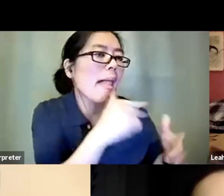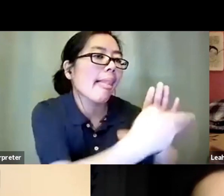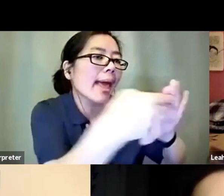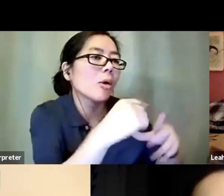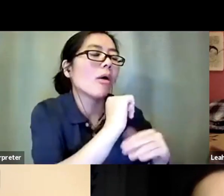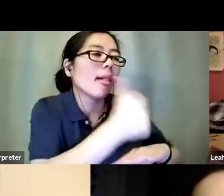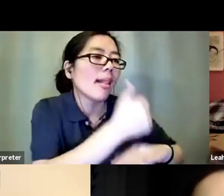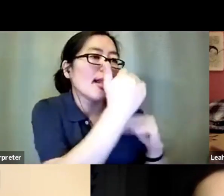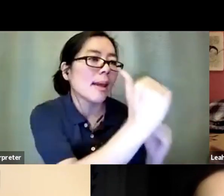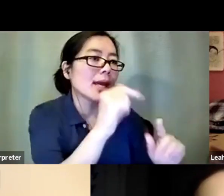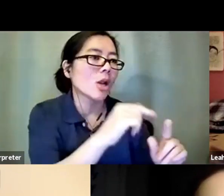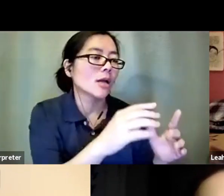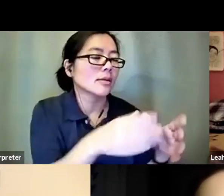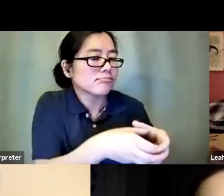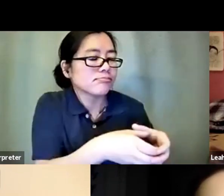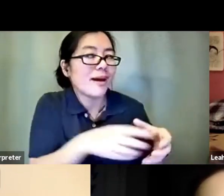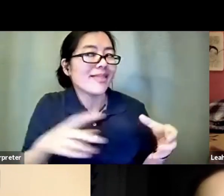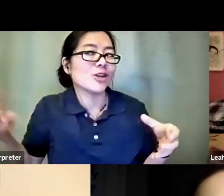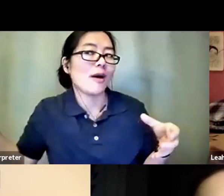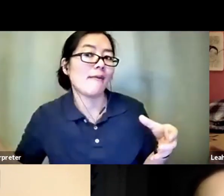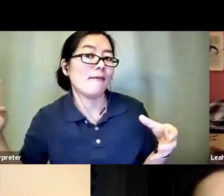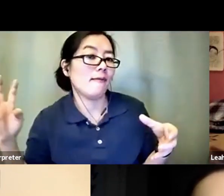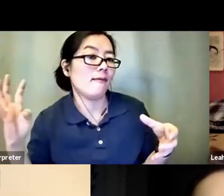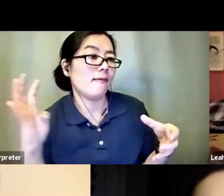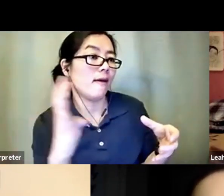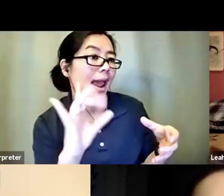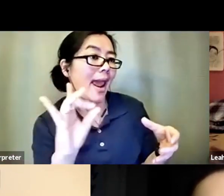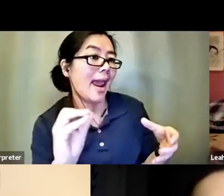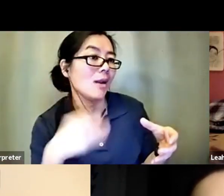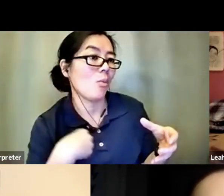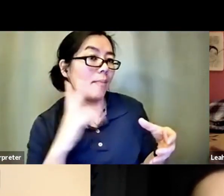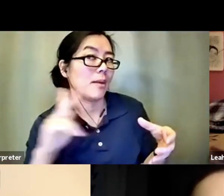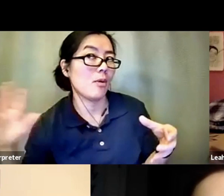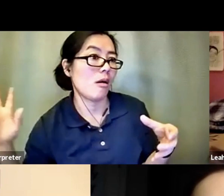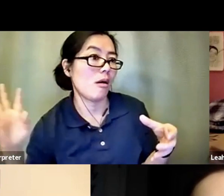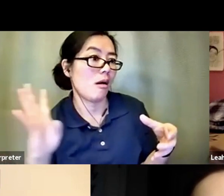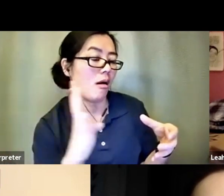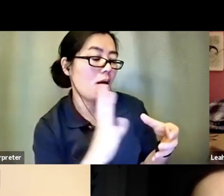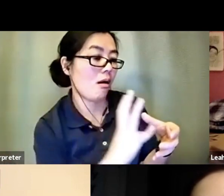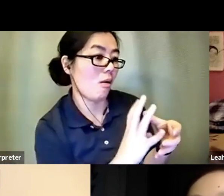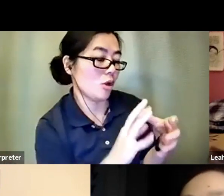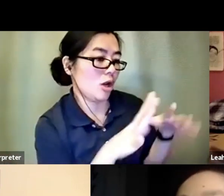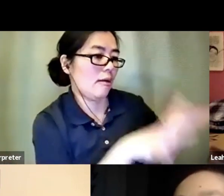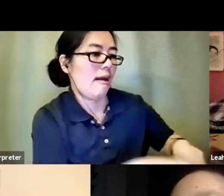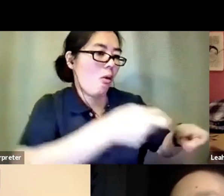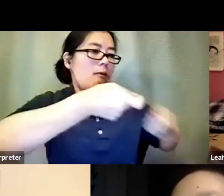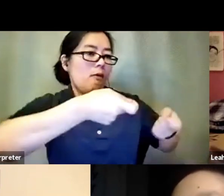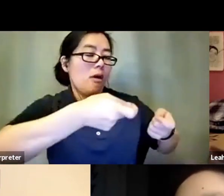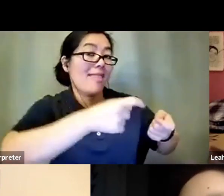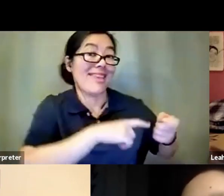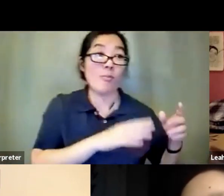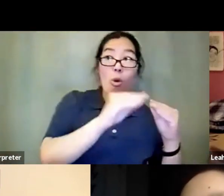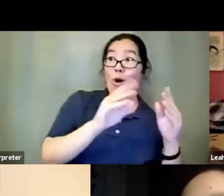and then you'll have a lot of disabled Black and brown folks who look at that room and go, oh no, I'm not going in there. So for me, it's important to talk about